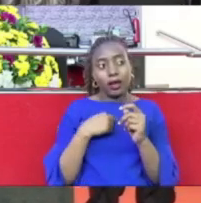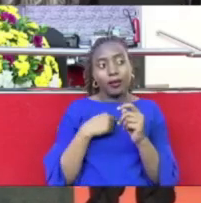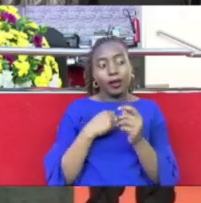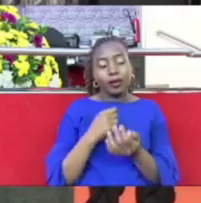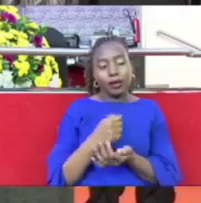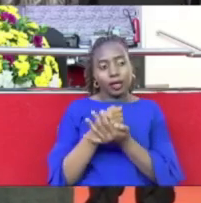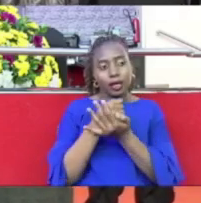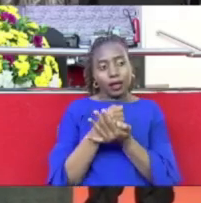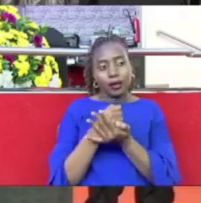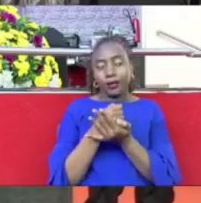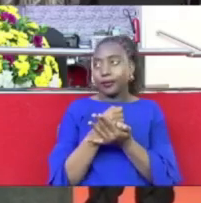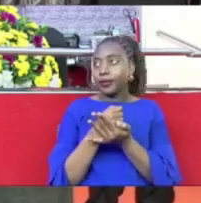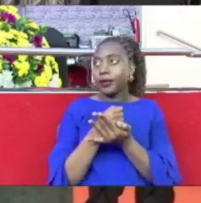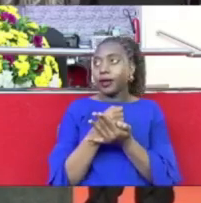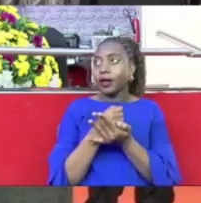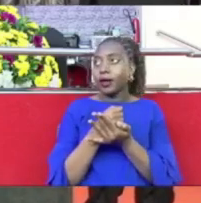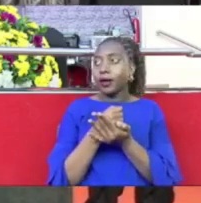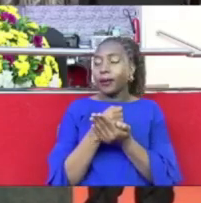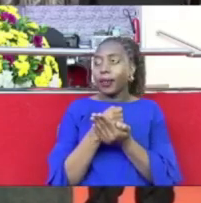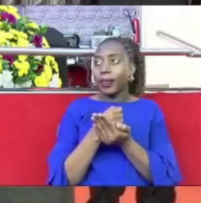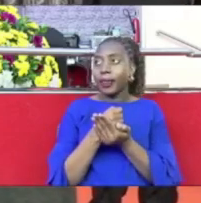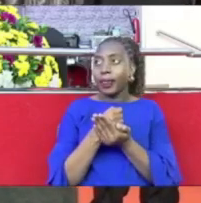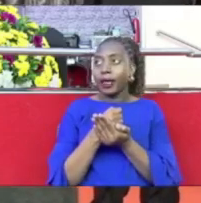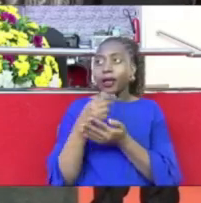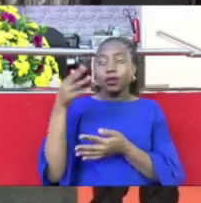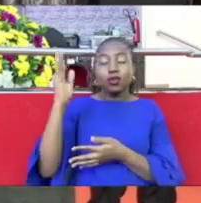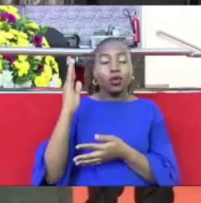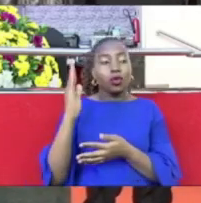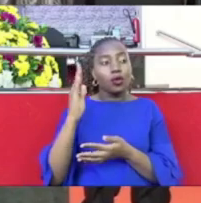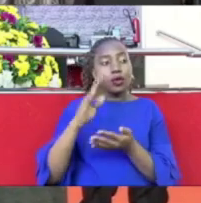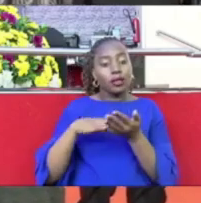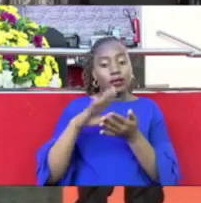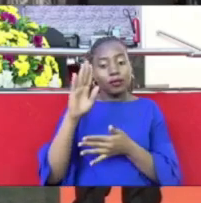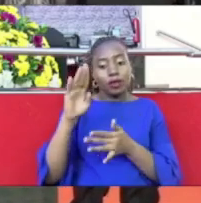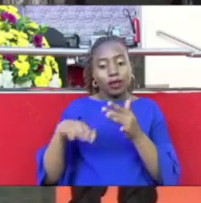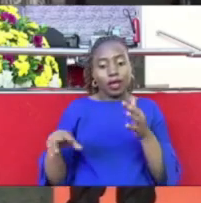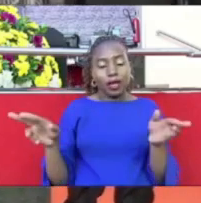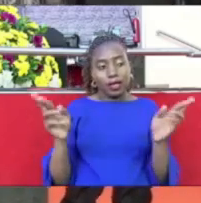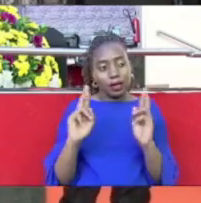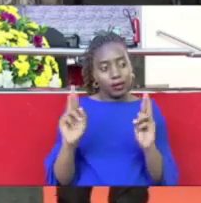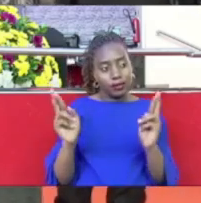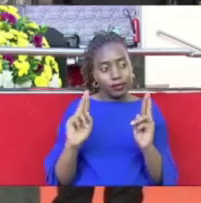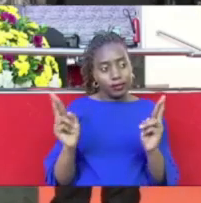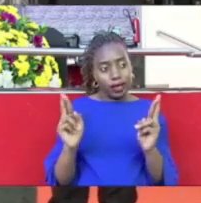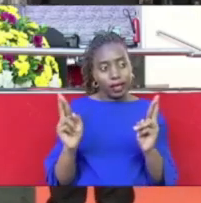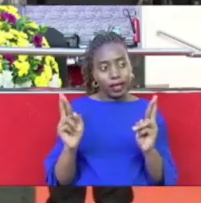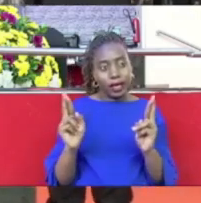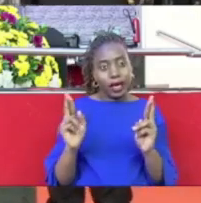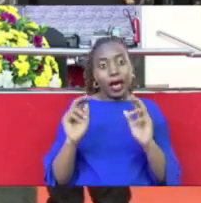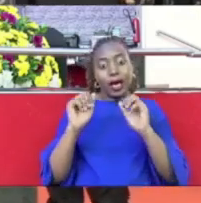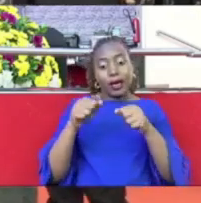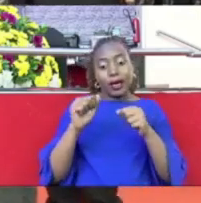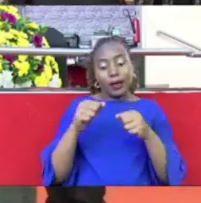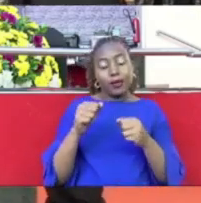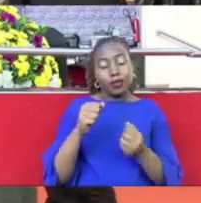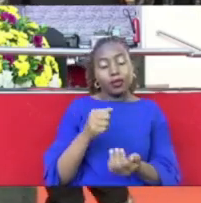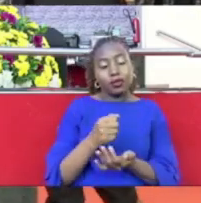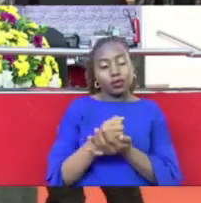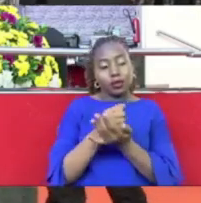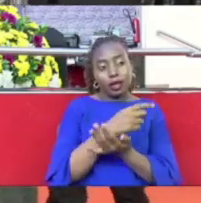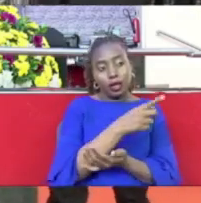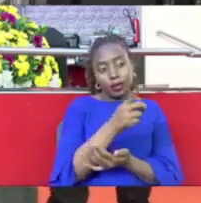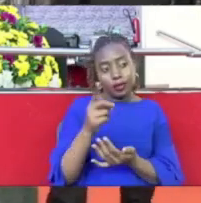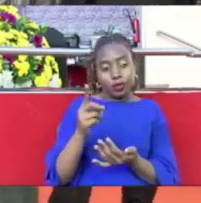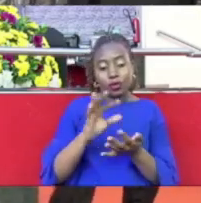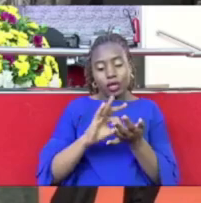Amen. Amen. So God then is more than willing. Na hivyo Mungu yu tayari. He is able to intervene in a supernatural way.